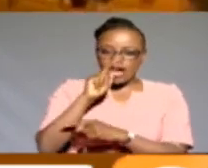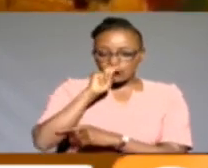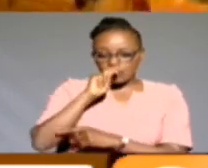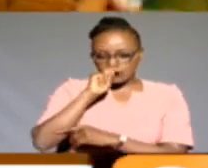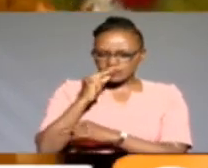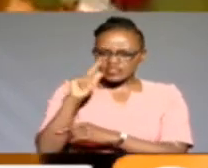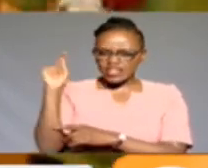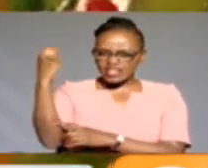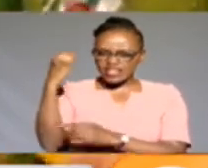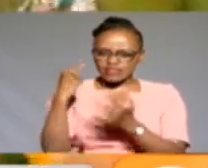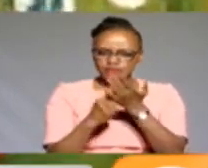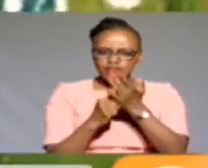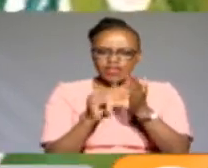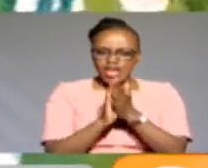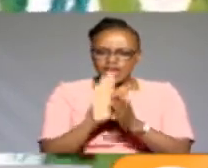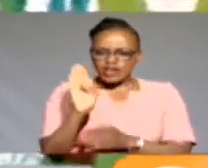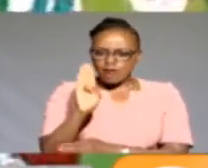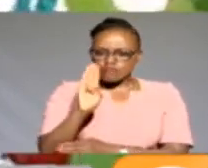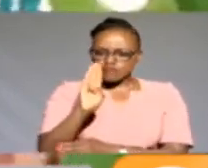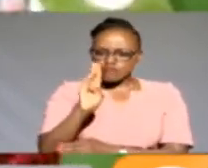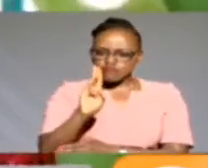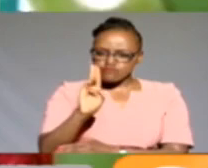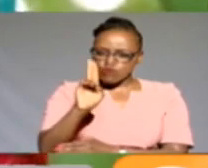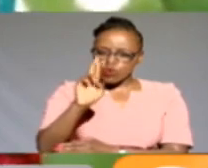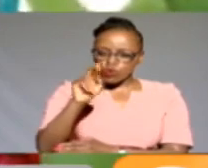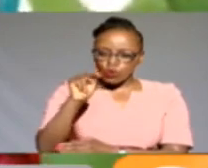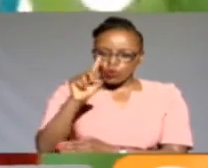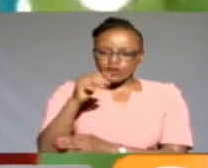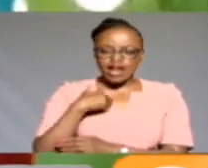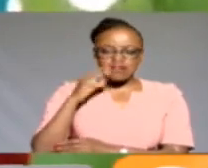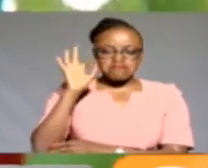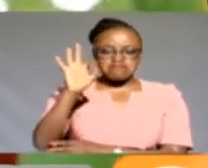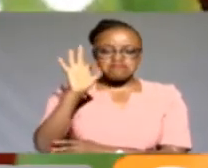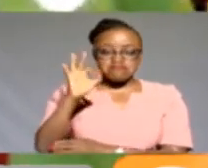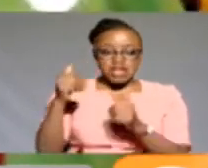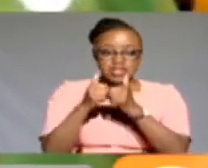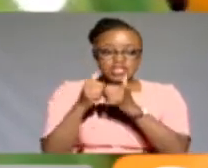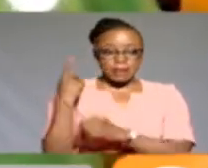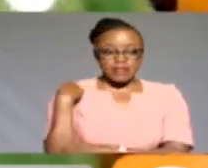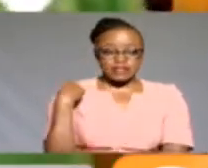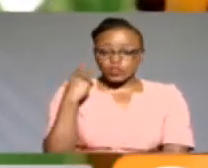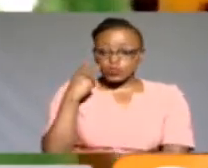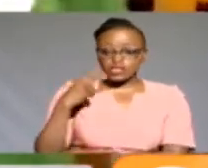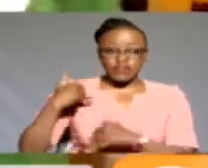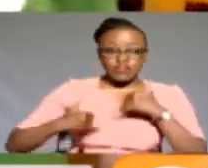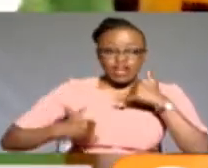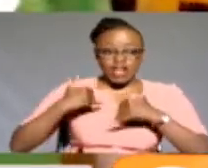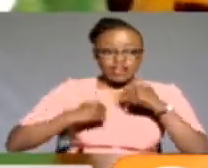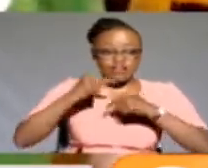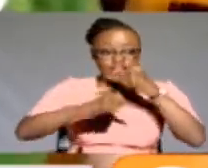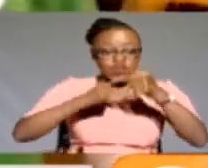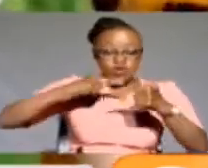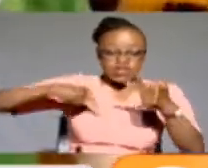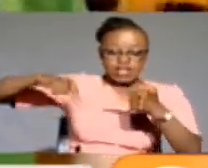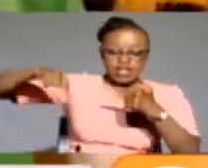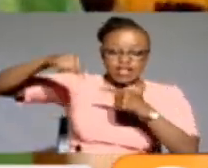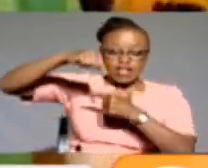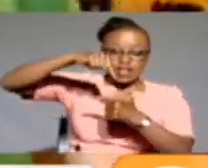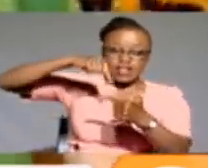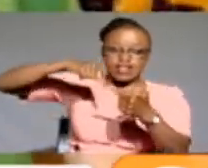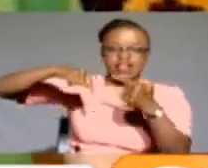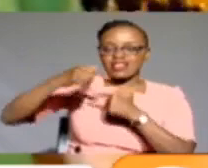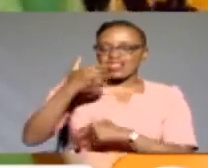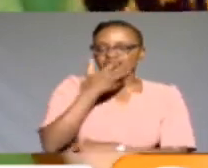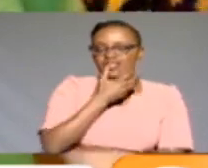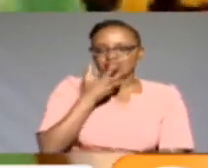Uganda, and Burundi. Burundi yesterday had a wonderful game as well. You can see more Algerians. Algeria. They continue going